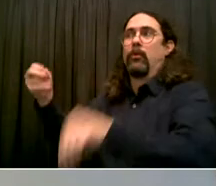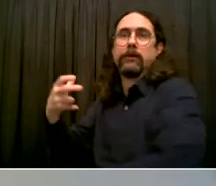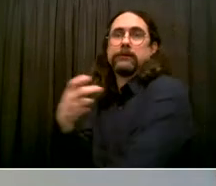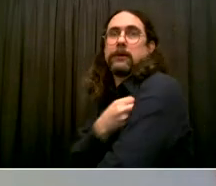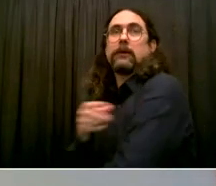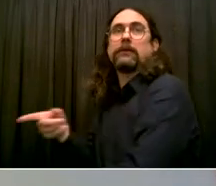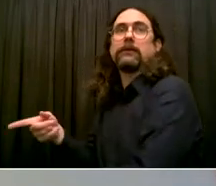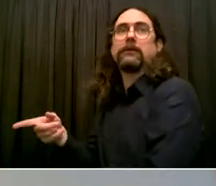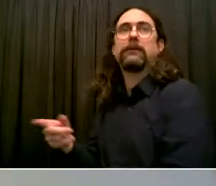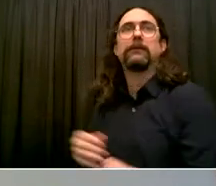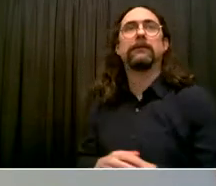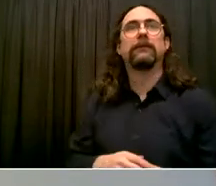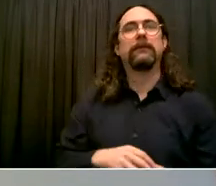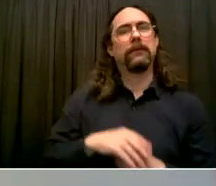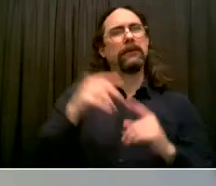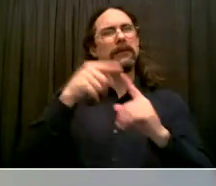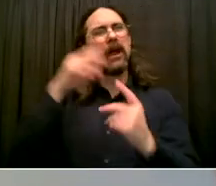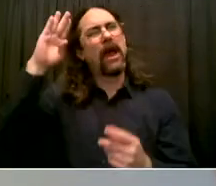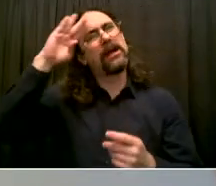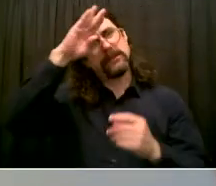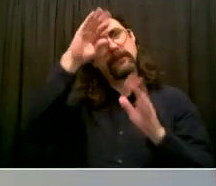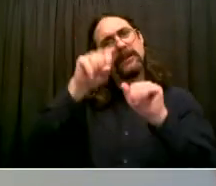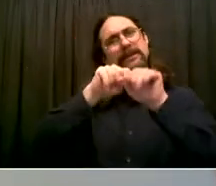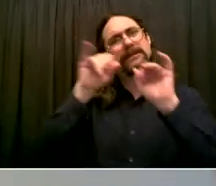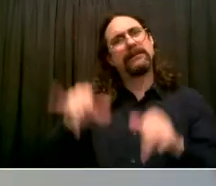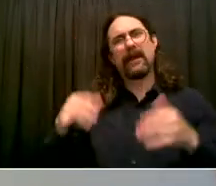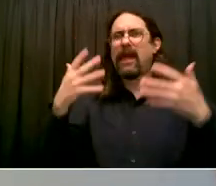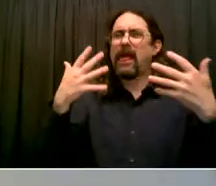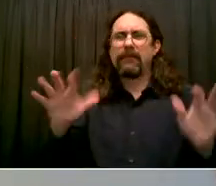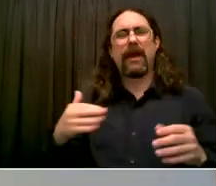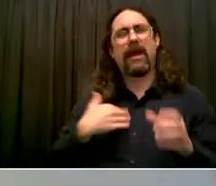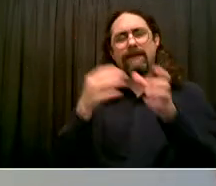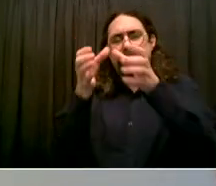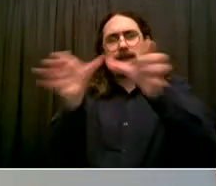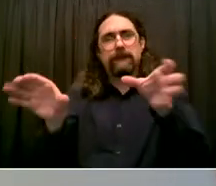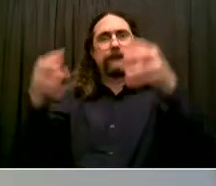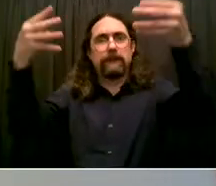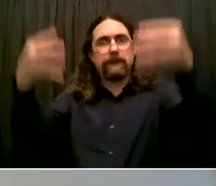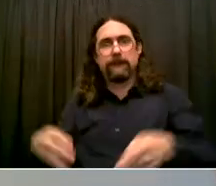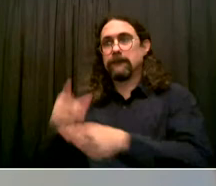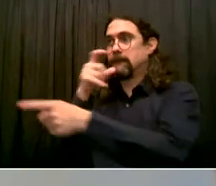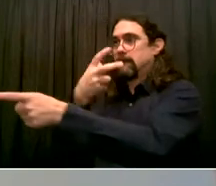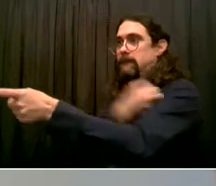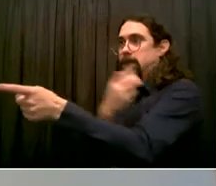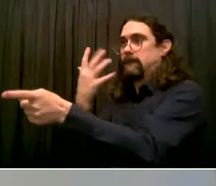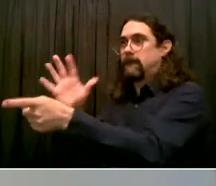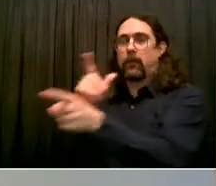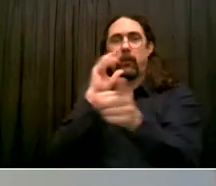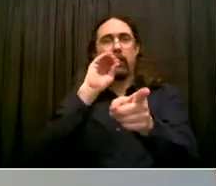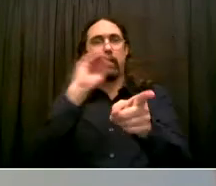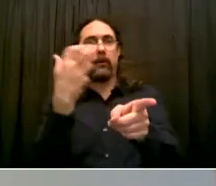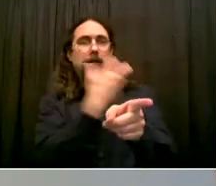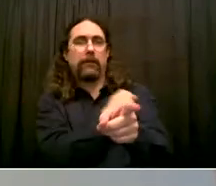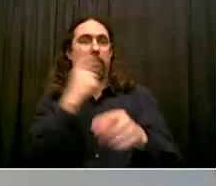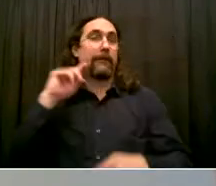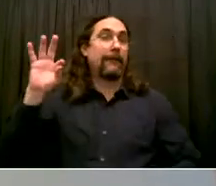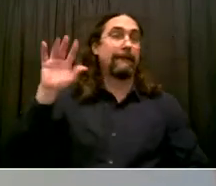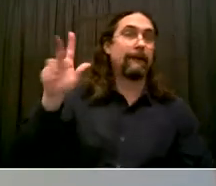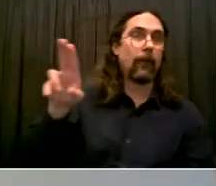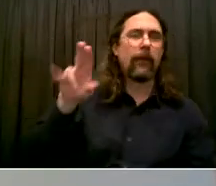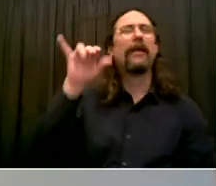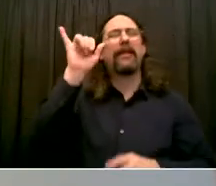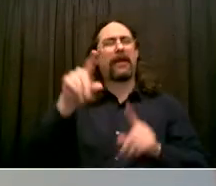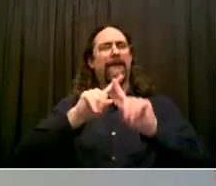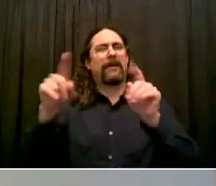going to have to adjudicate this, obviously, with the court of public opinion, with the laws, of our country, but I do think it is a pathway that needs